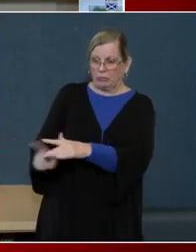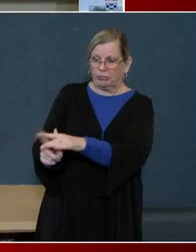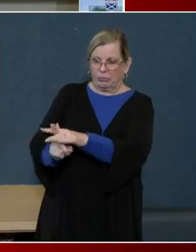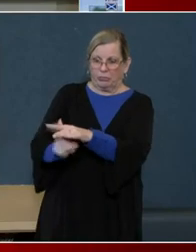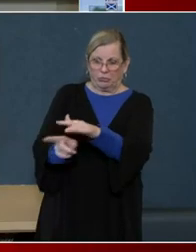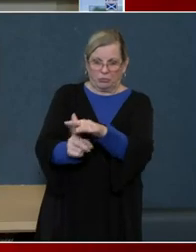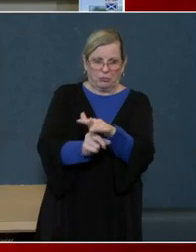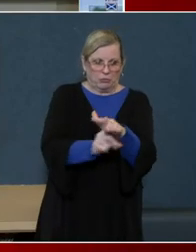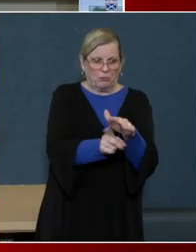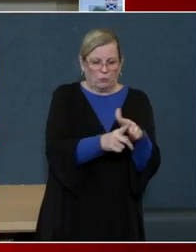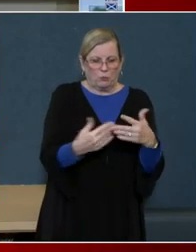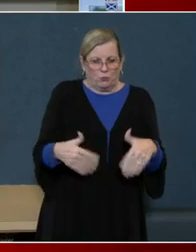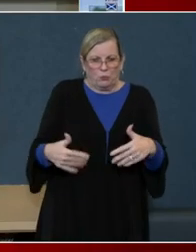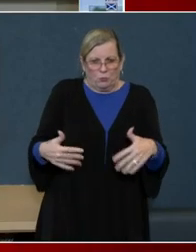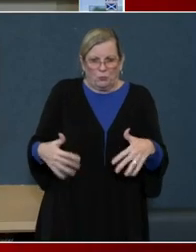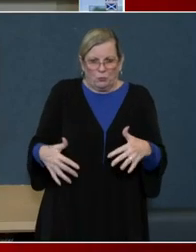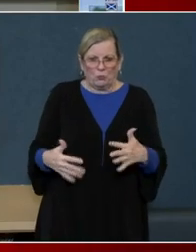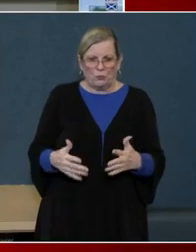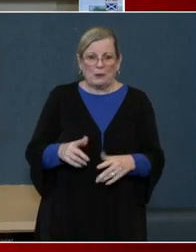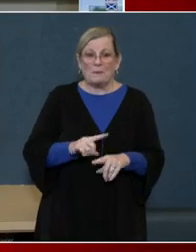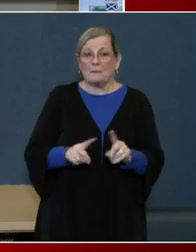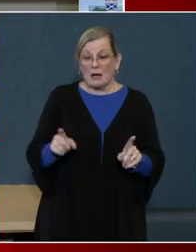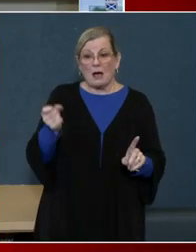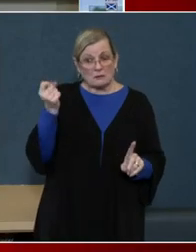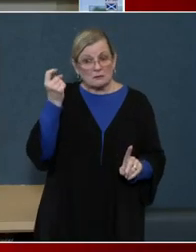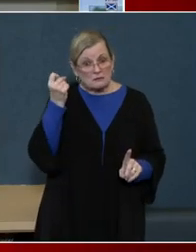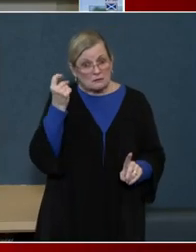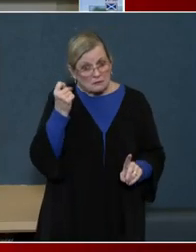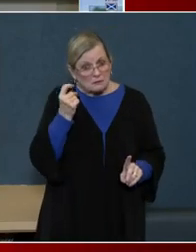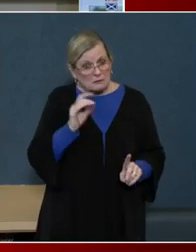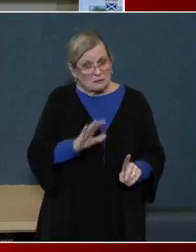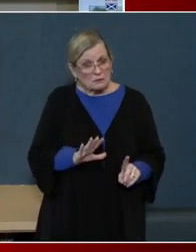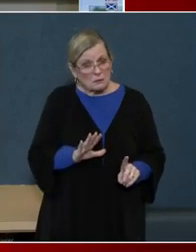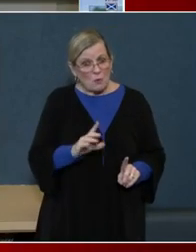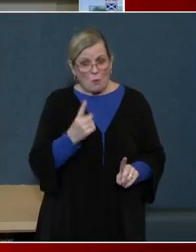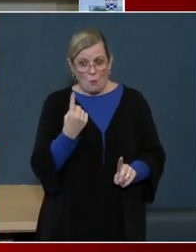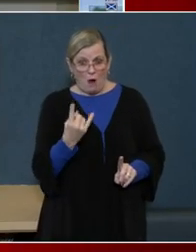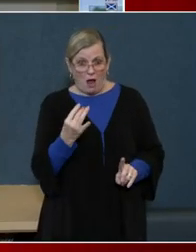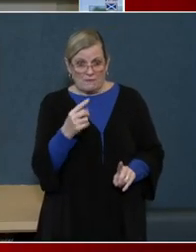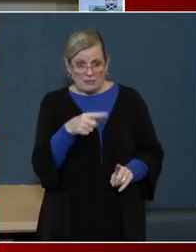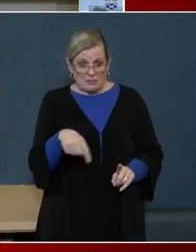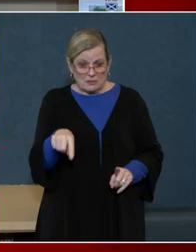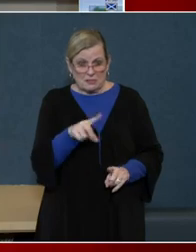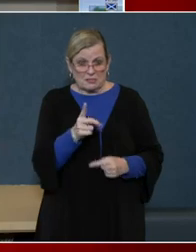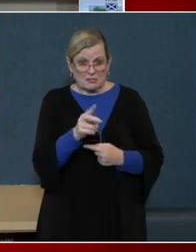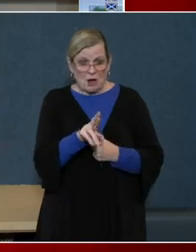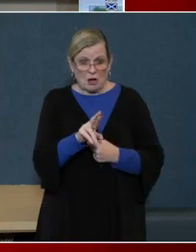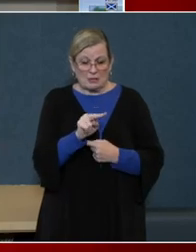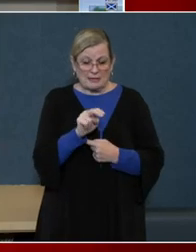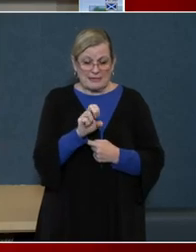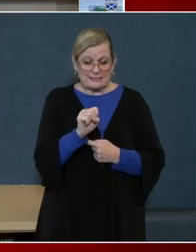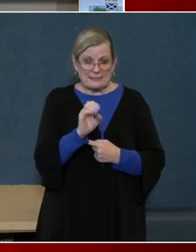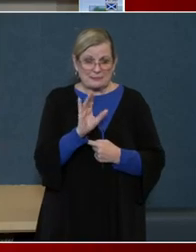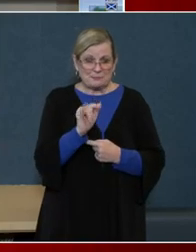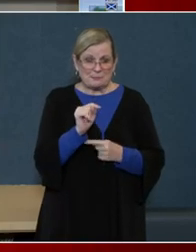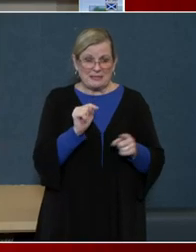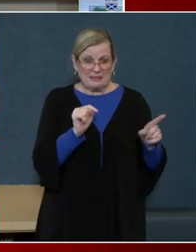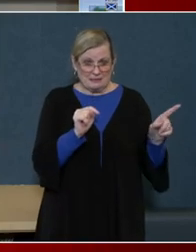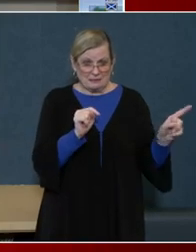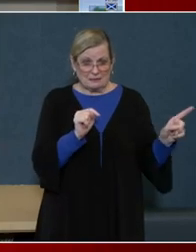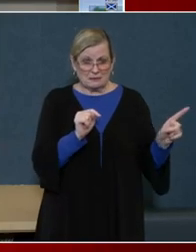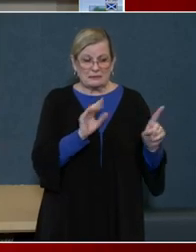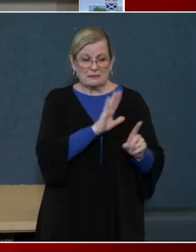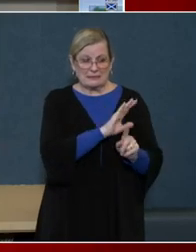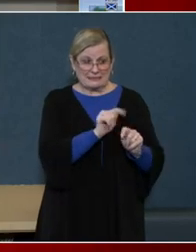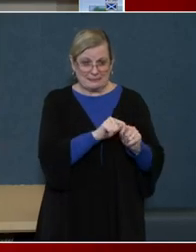level. But I think that one of Dr. Nesbitt's team had a very cursory